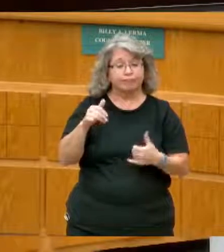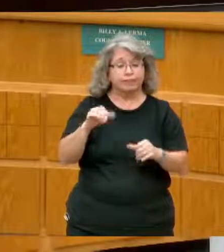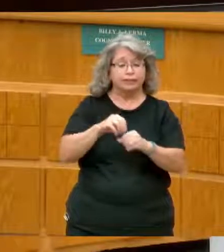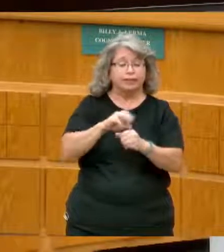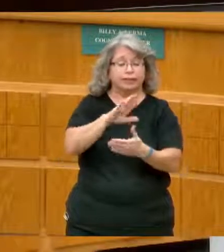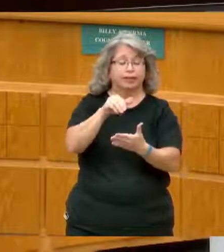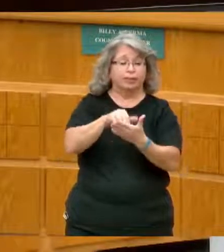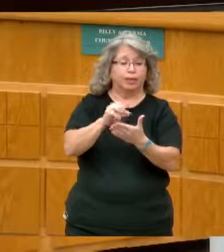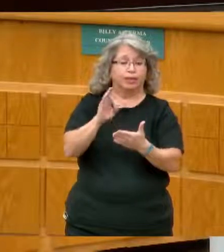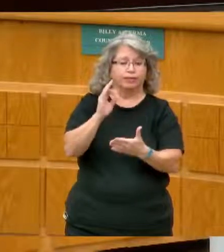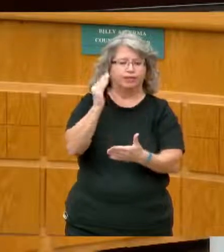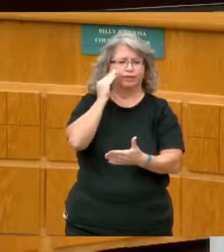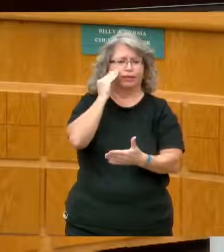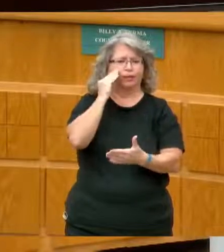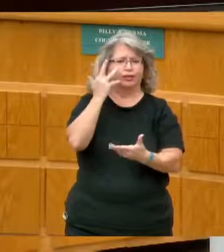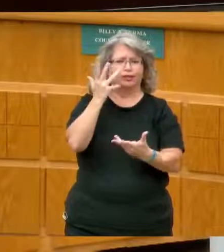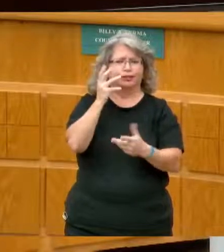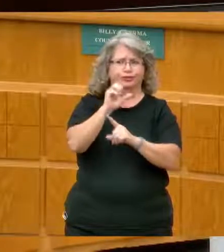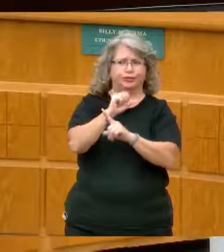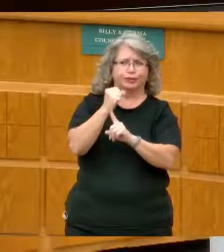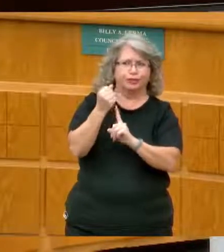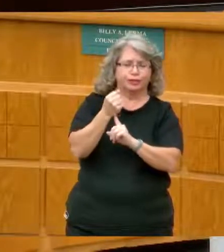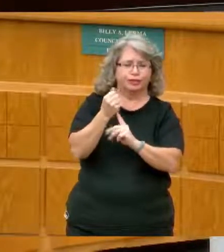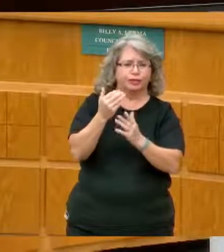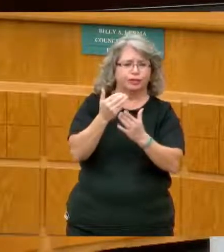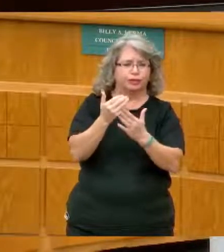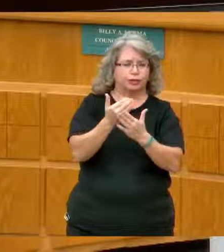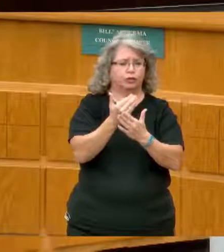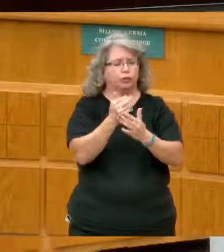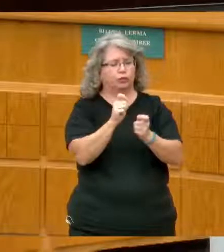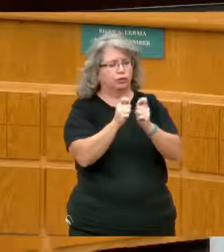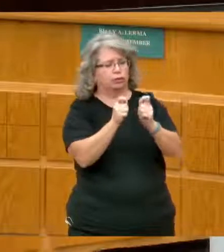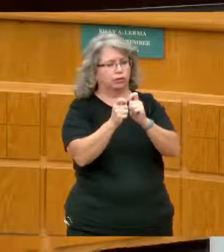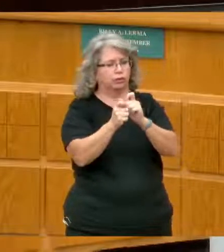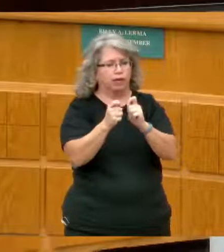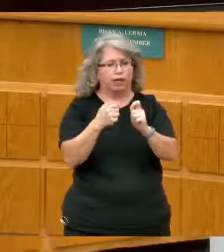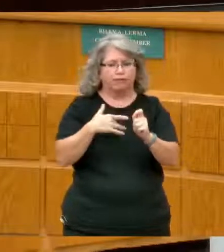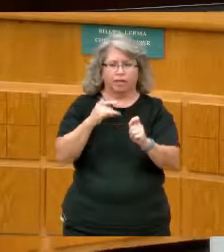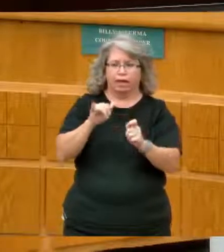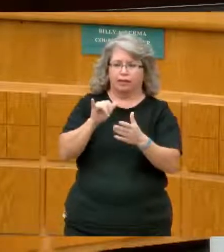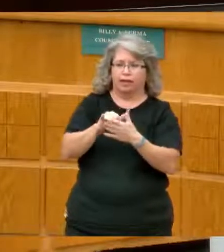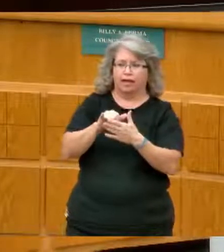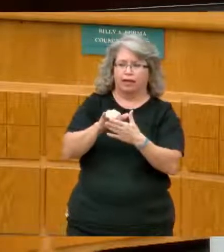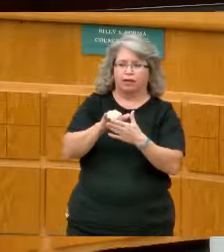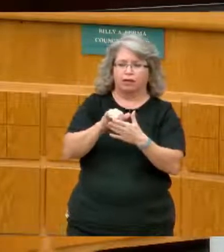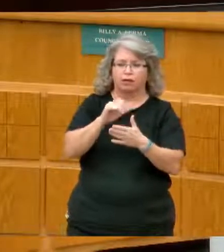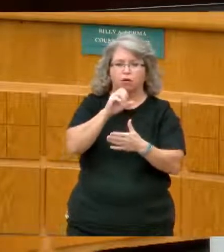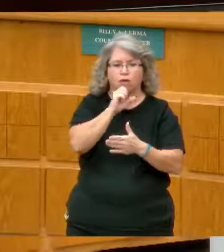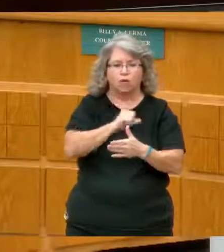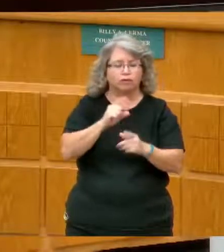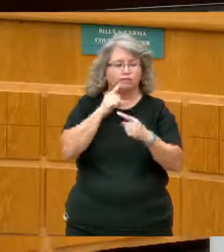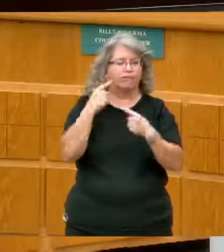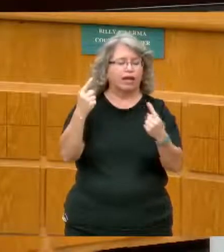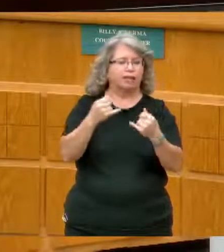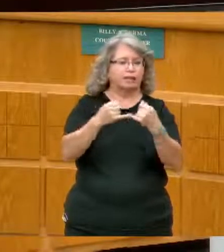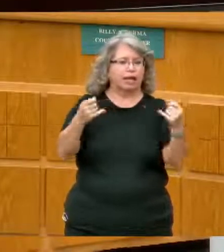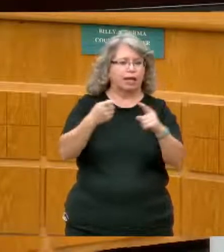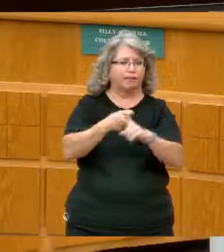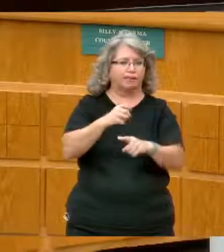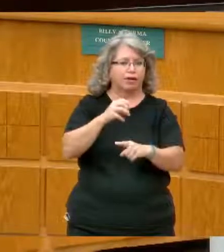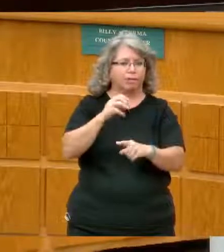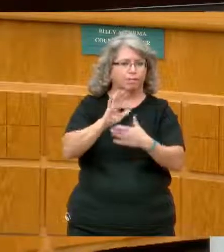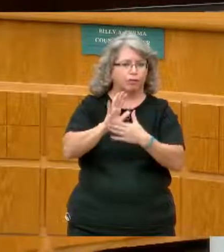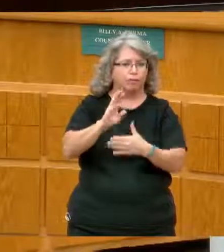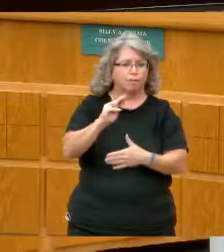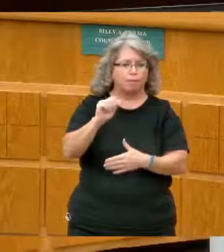familiar scenario with a few new twists. I almost feel like that famous line, "Mamma mia, here we go again." As you know,